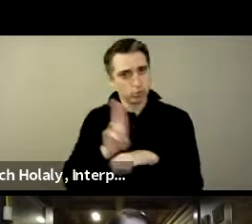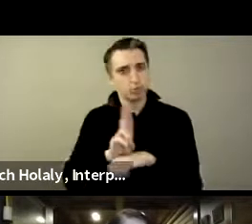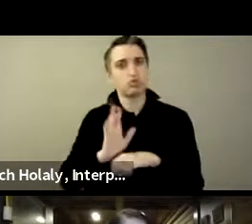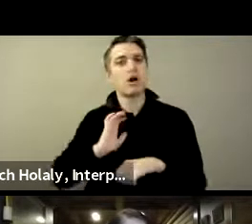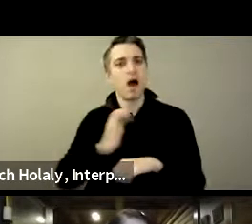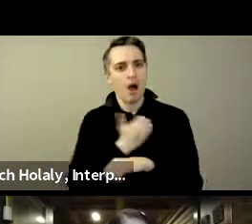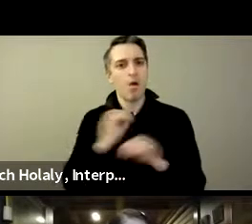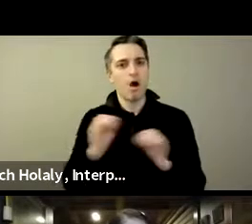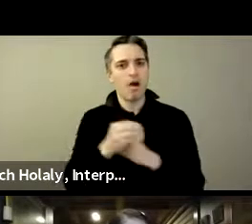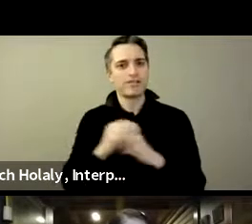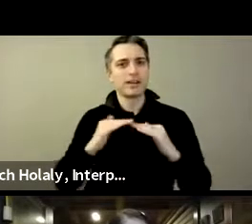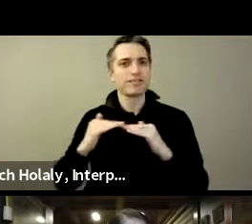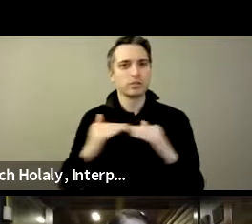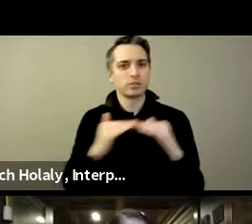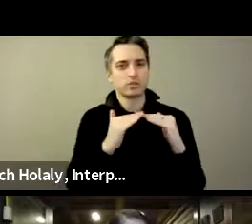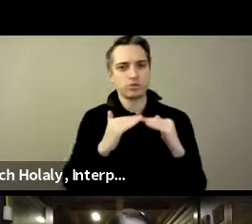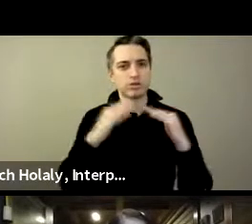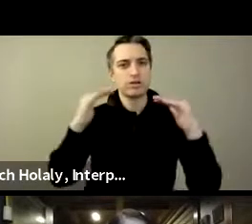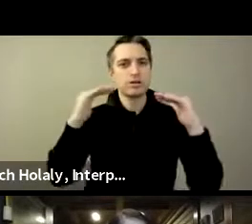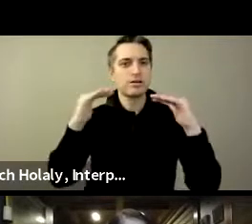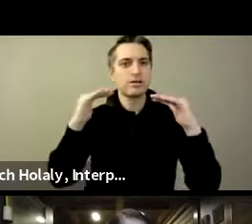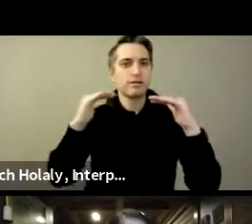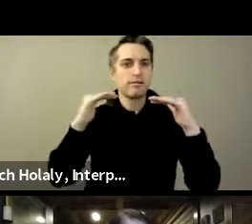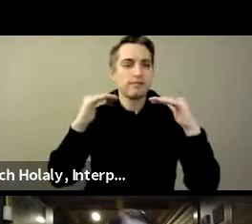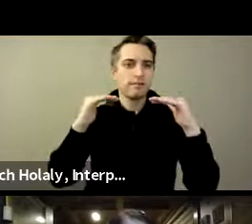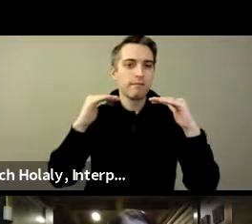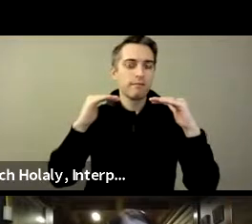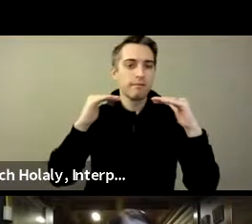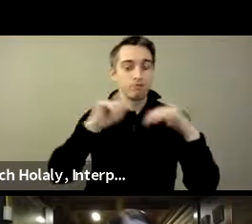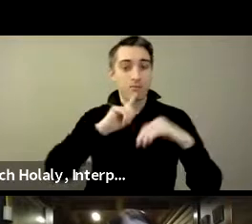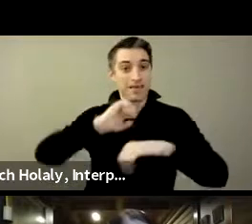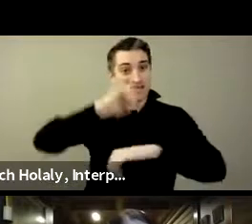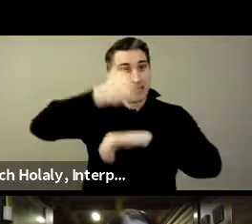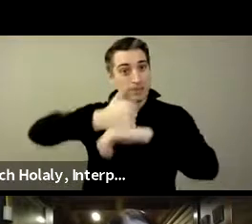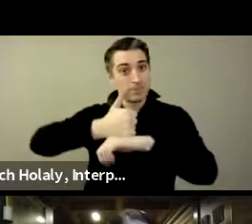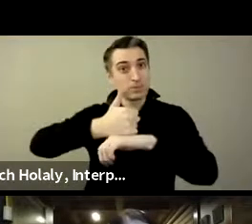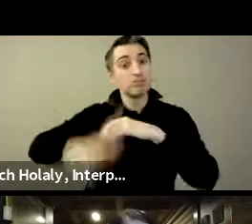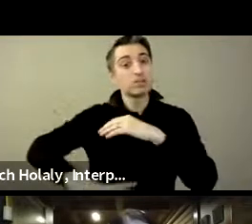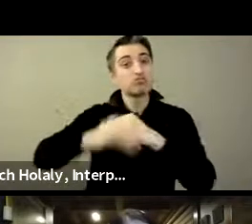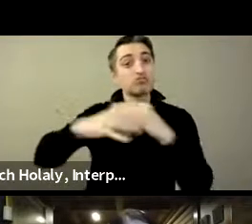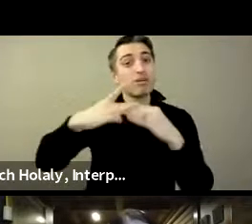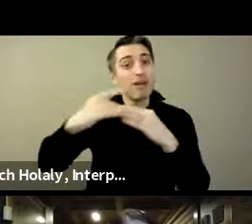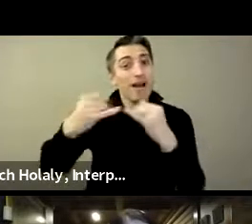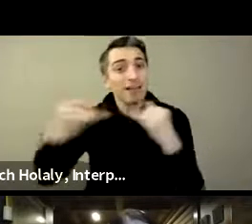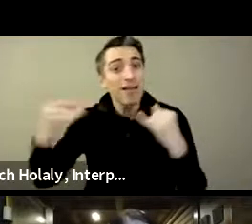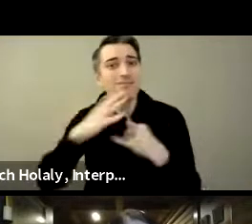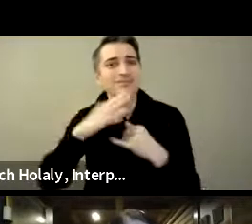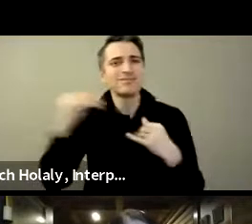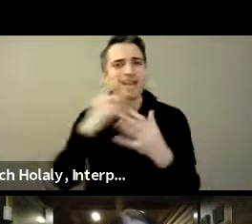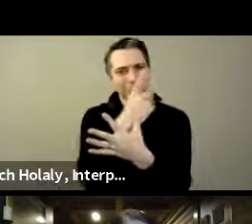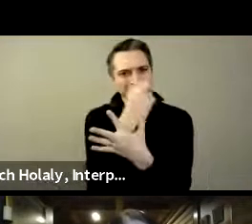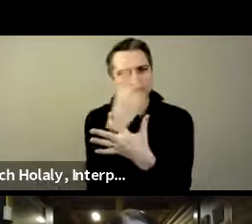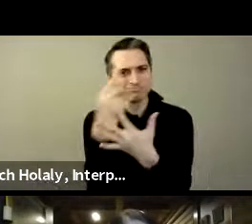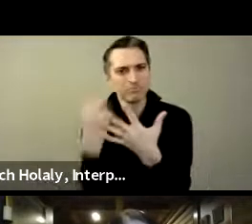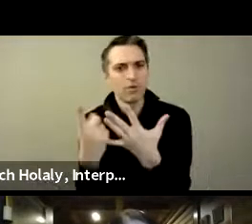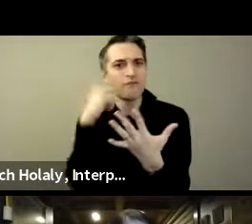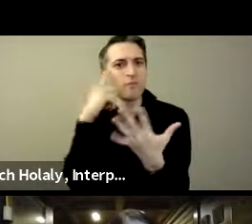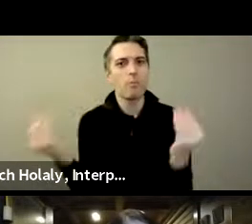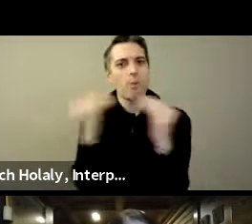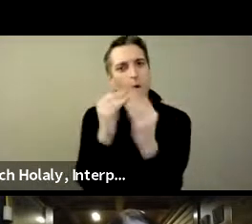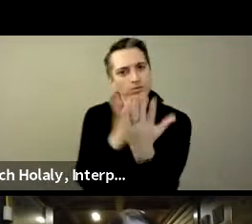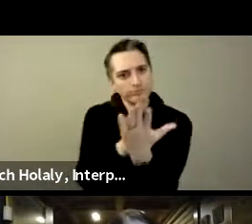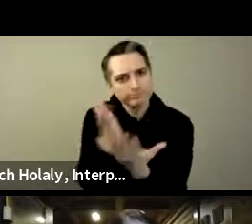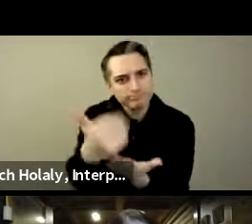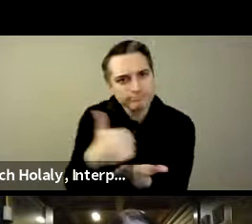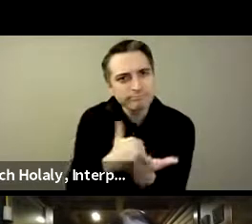approach that establishes additional guidelines and steps that can serve to increase transparency and accountability in the work of